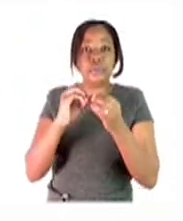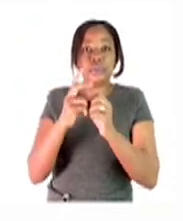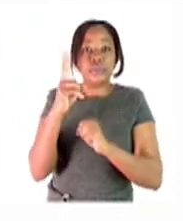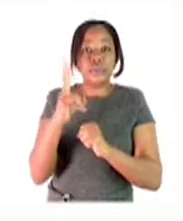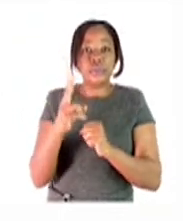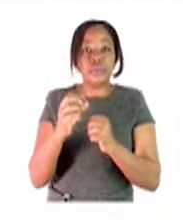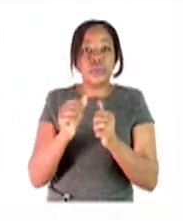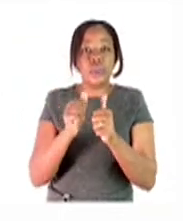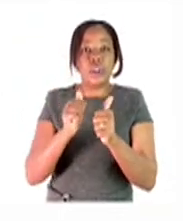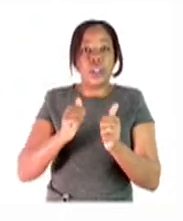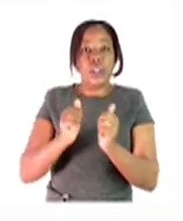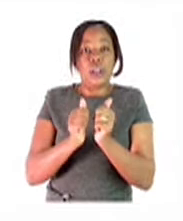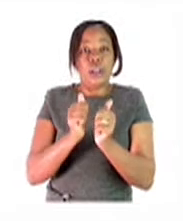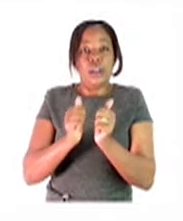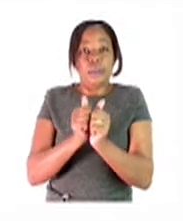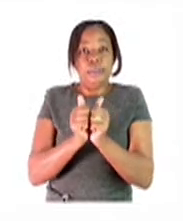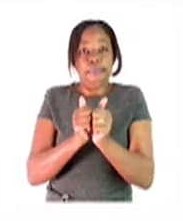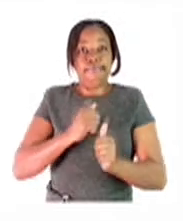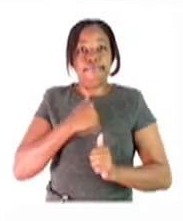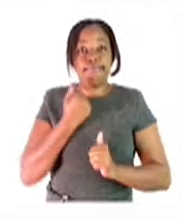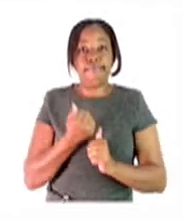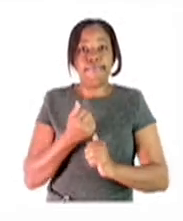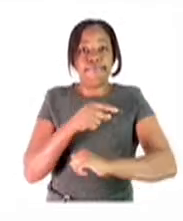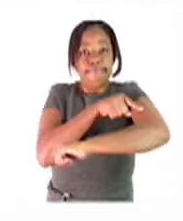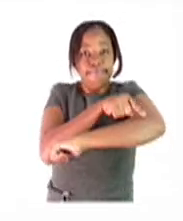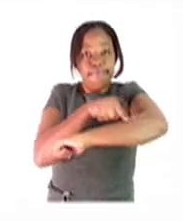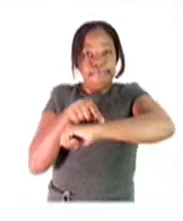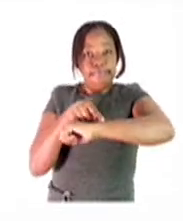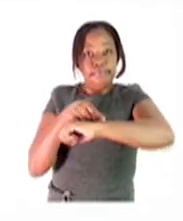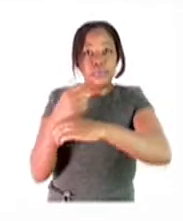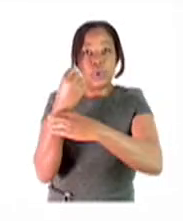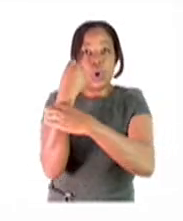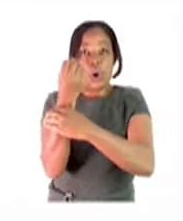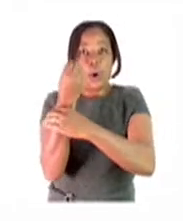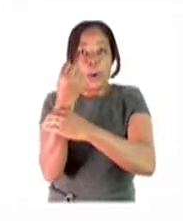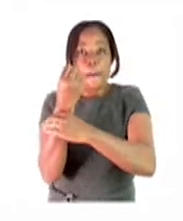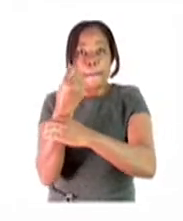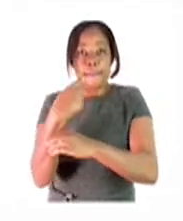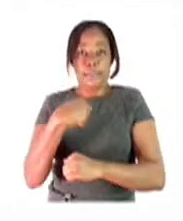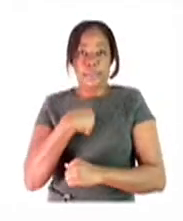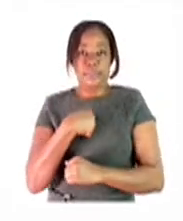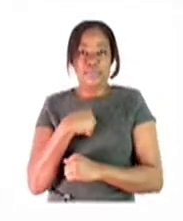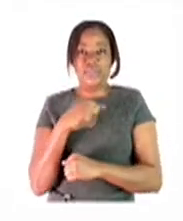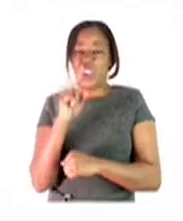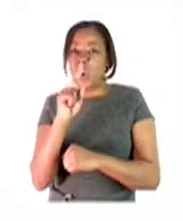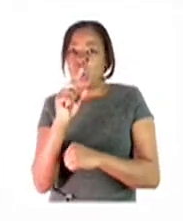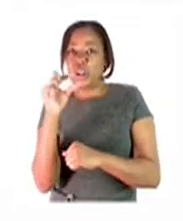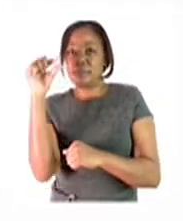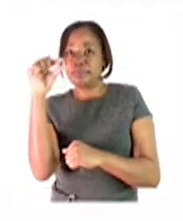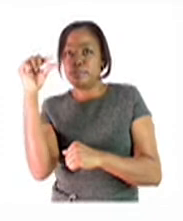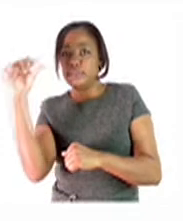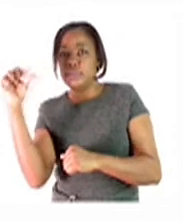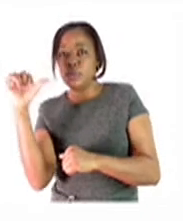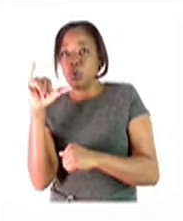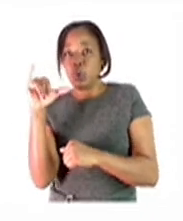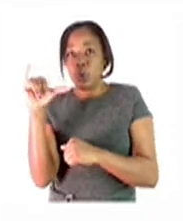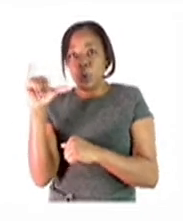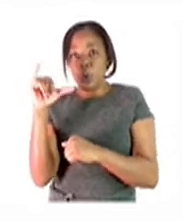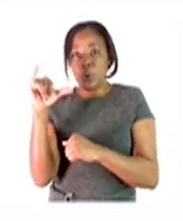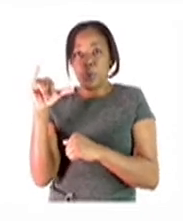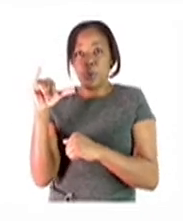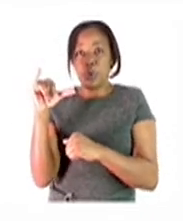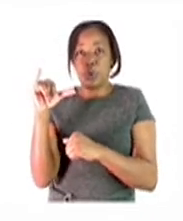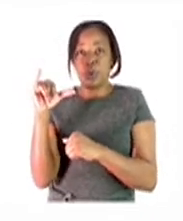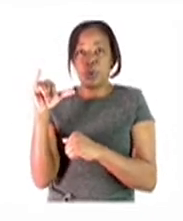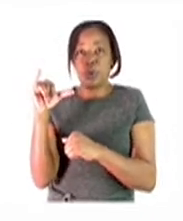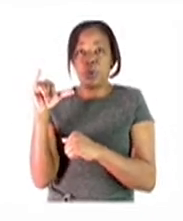the ball to me. What did my brother do to me? He the ball. Which one is the word that can best suit